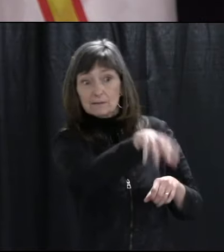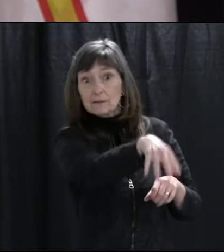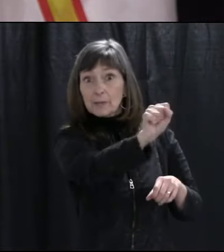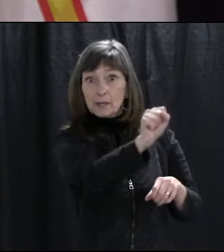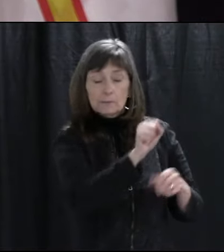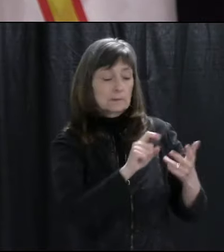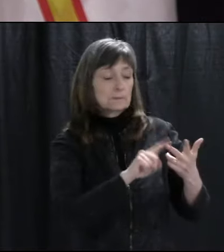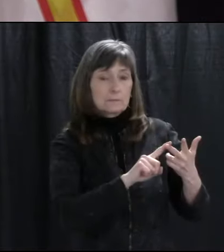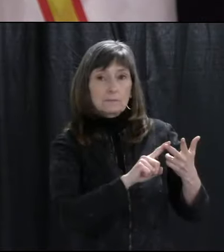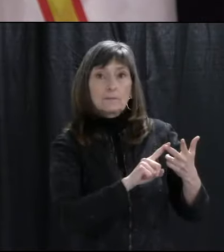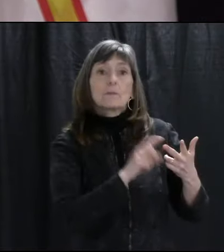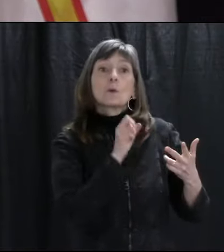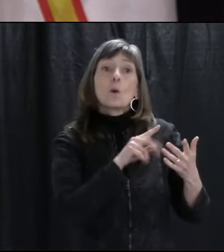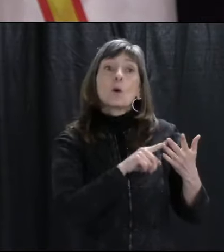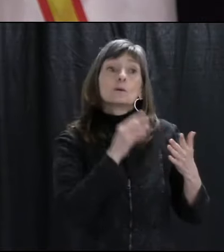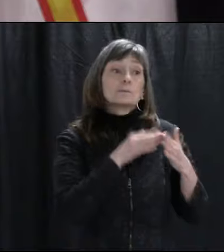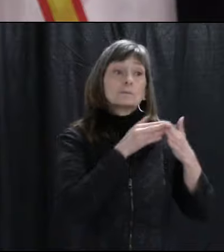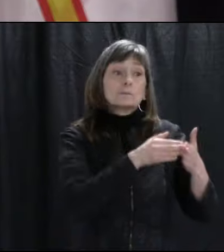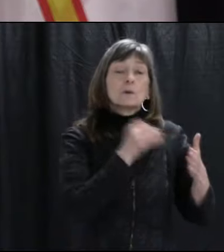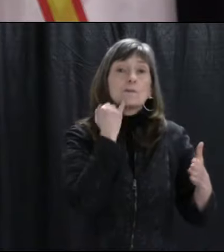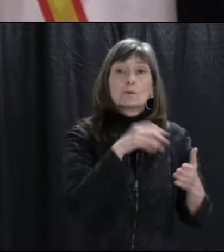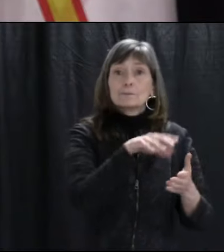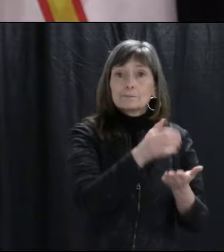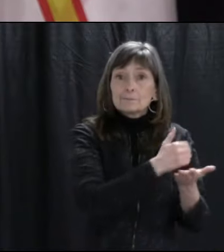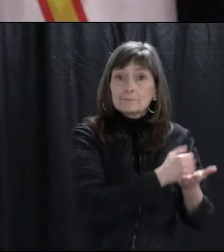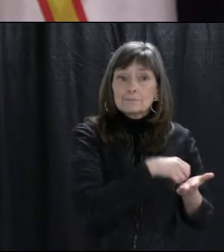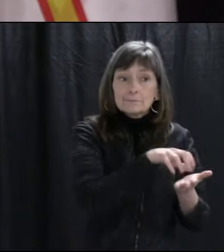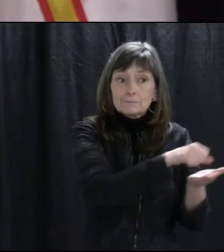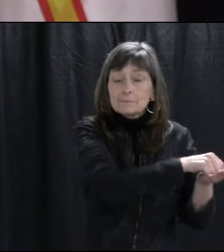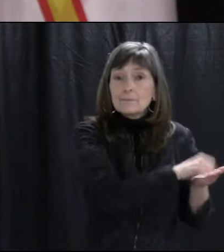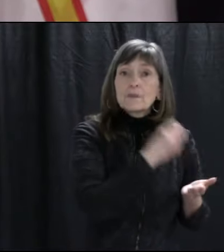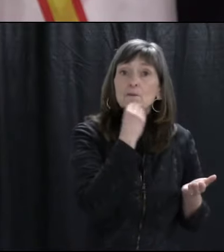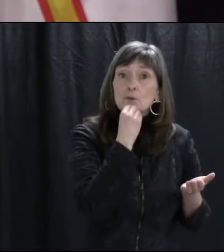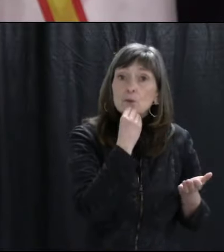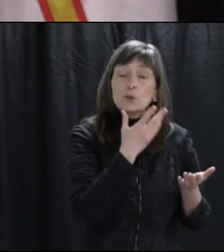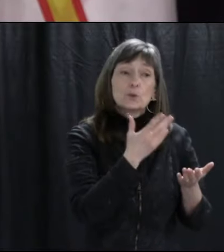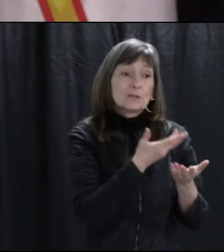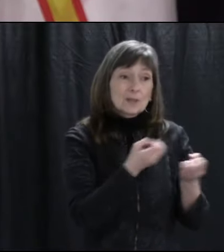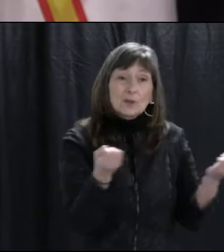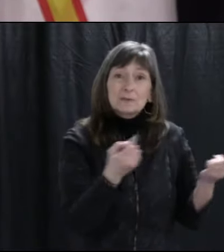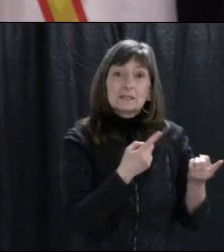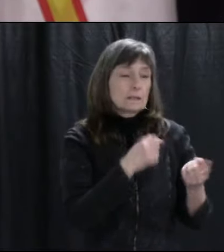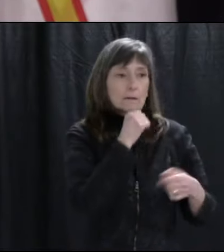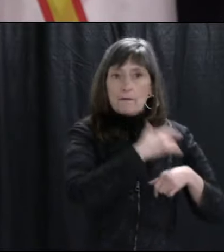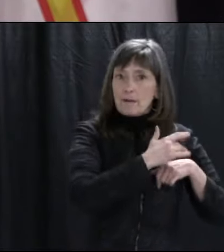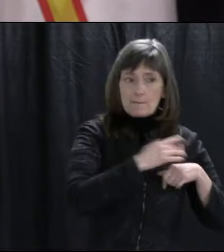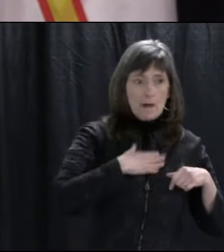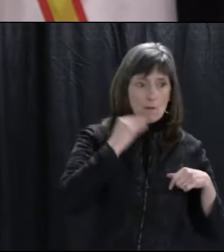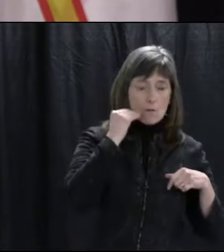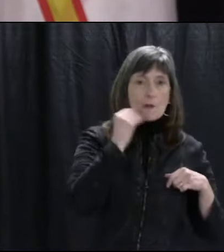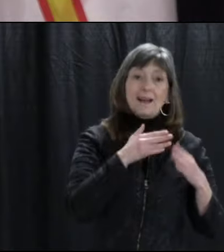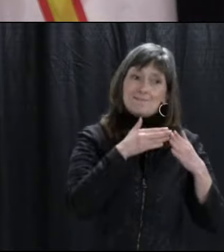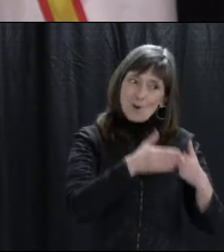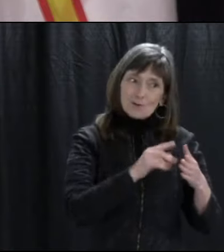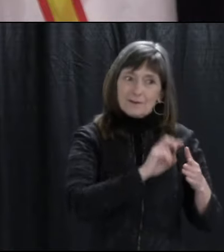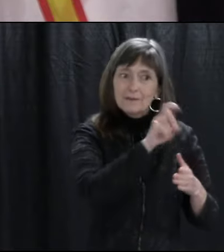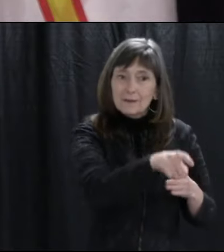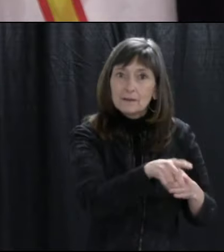Also for those traveling to purchase essential goods and supplies, could be groceries that are not available in your home